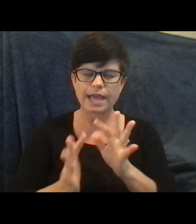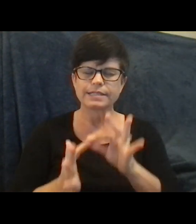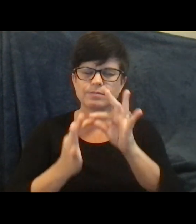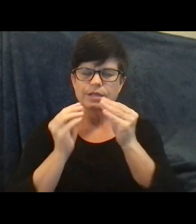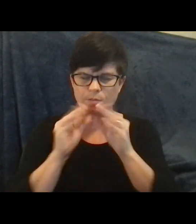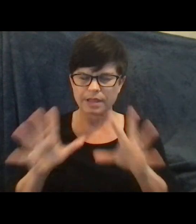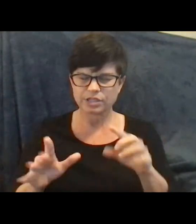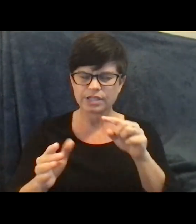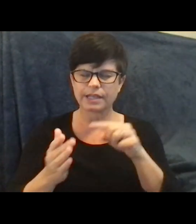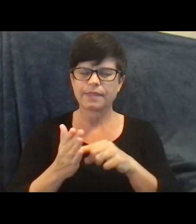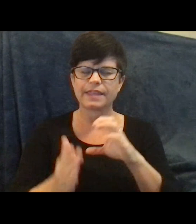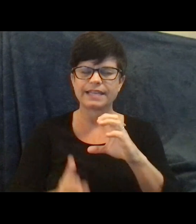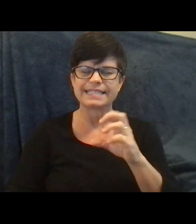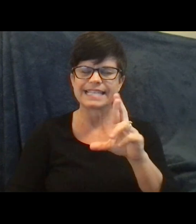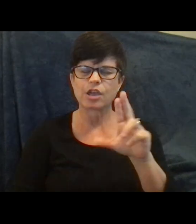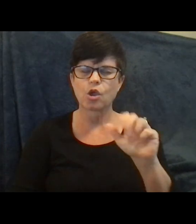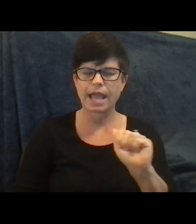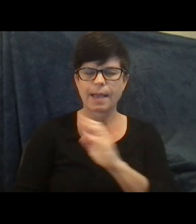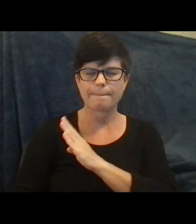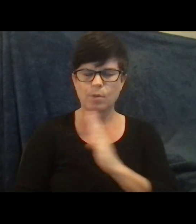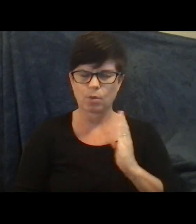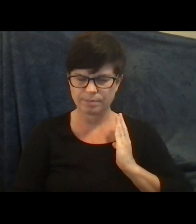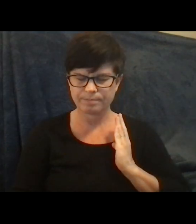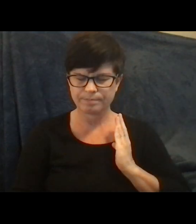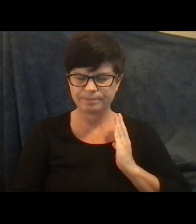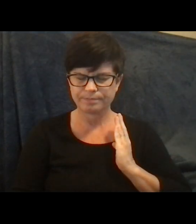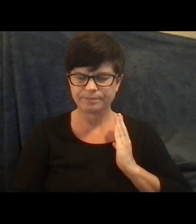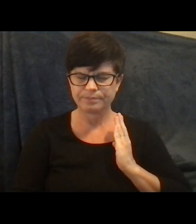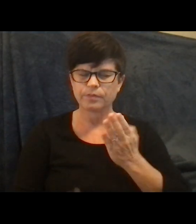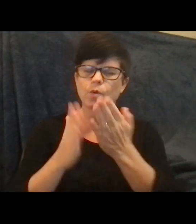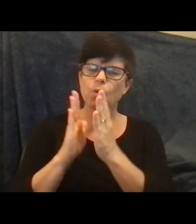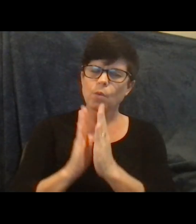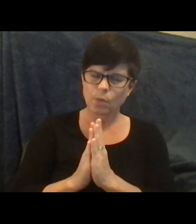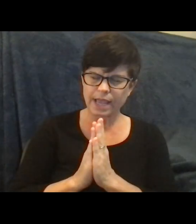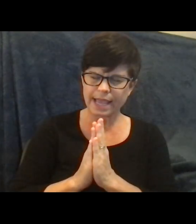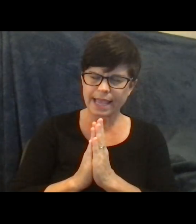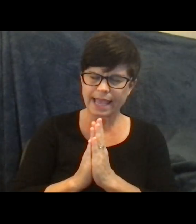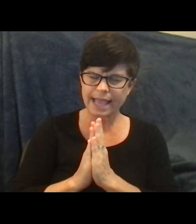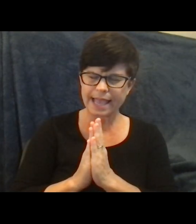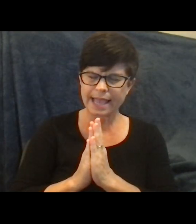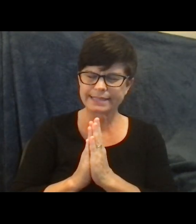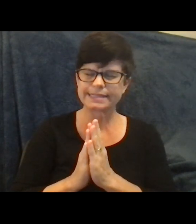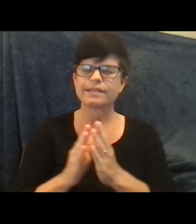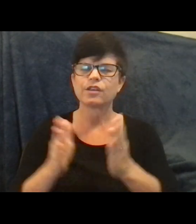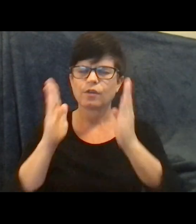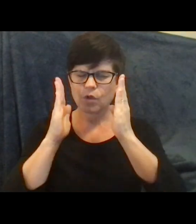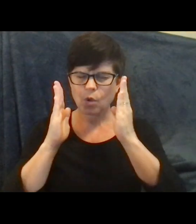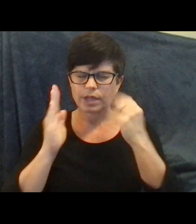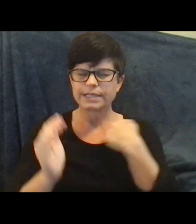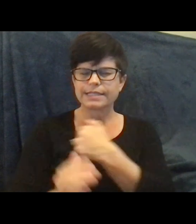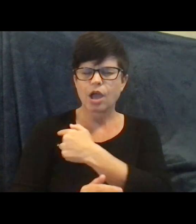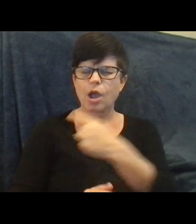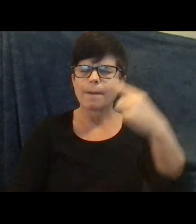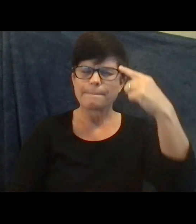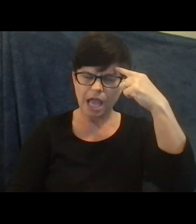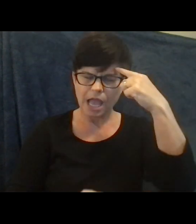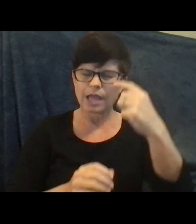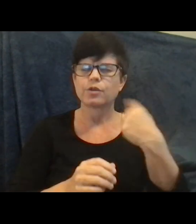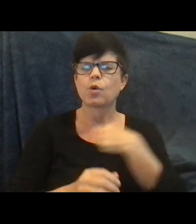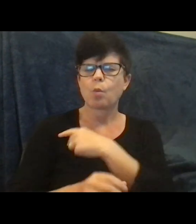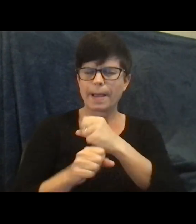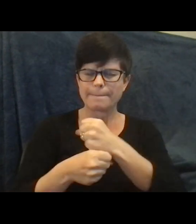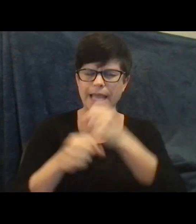board. We ask that you take us both by the handlebars of our minds as we make decisions that will affect this great